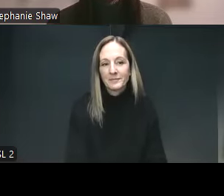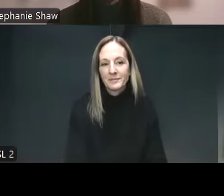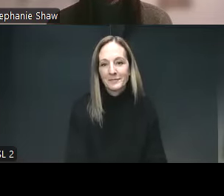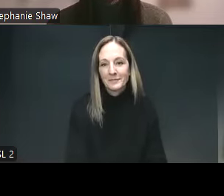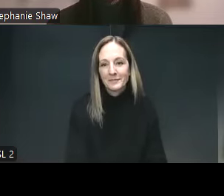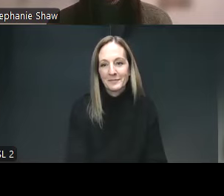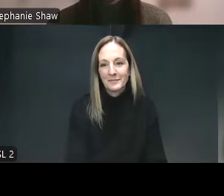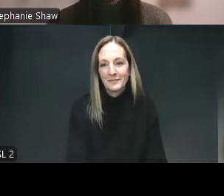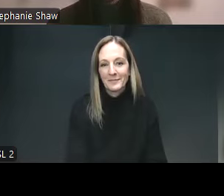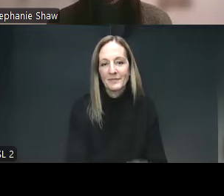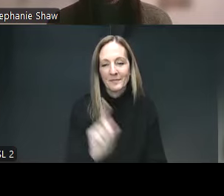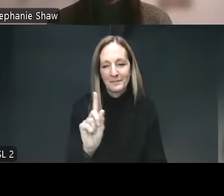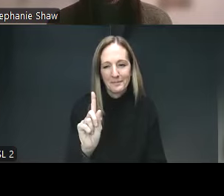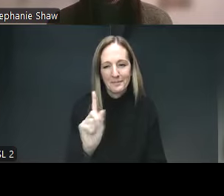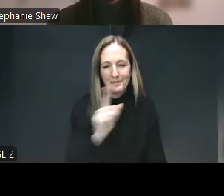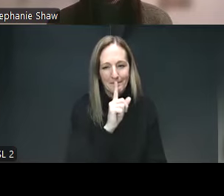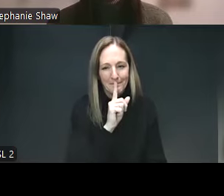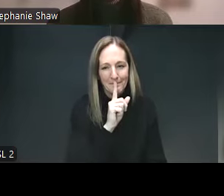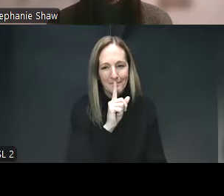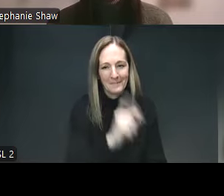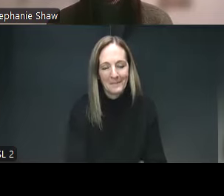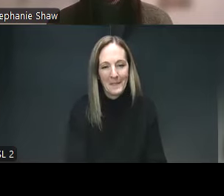Well, 1 second.